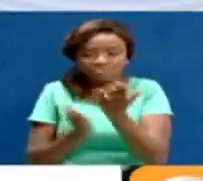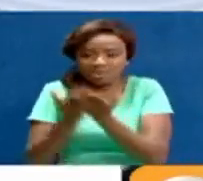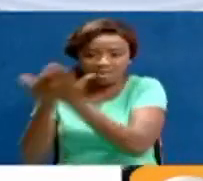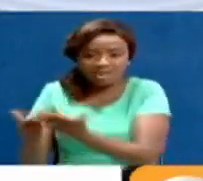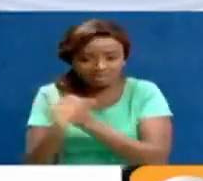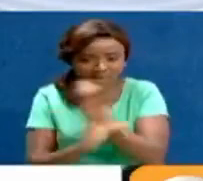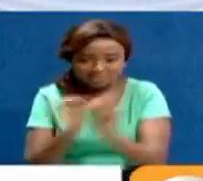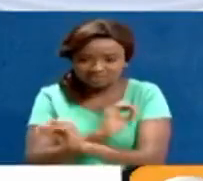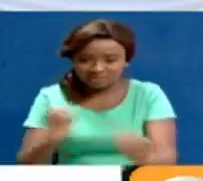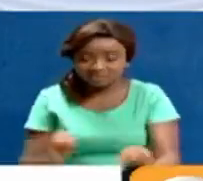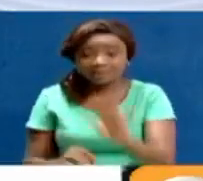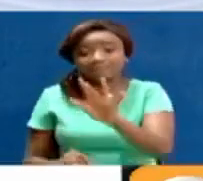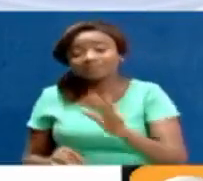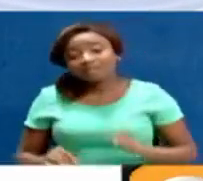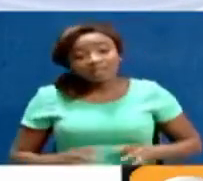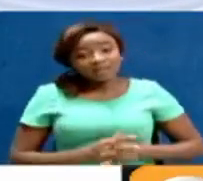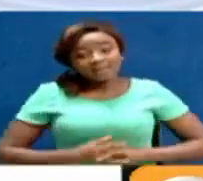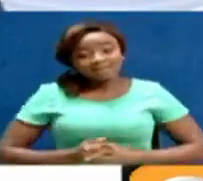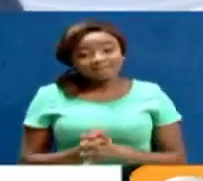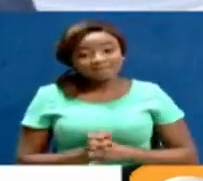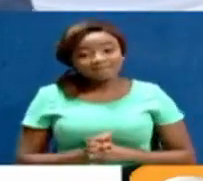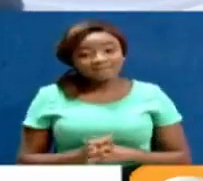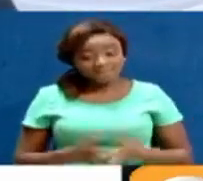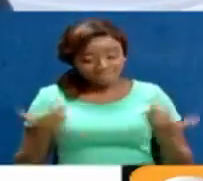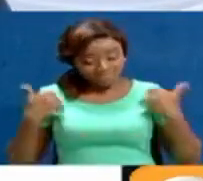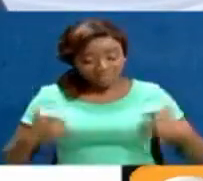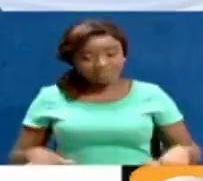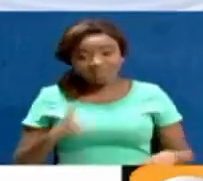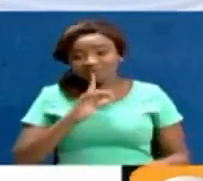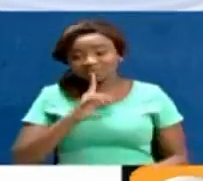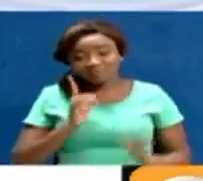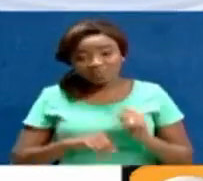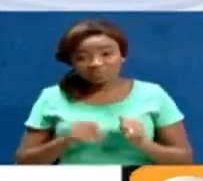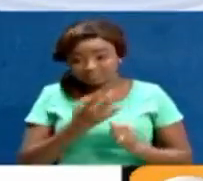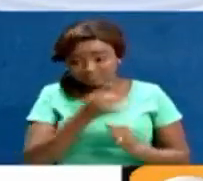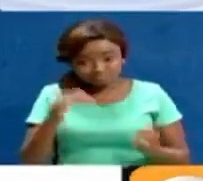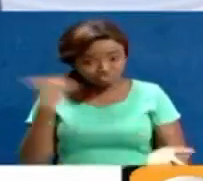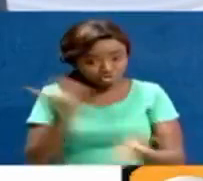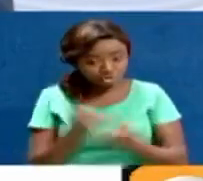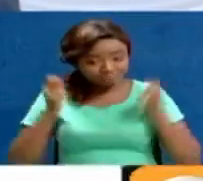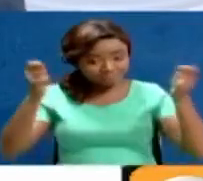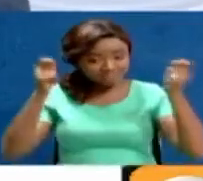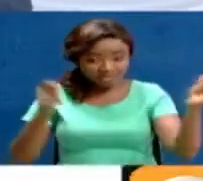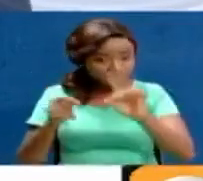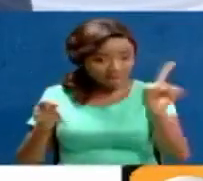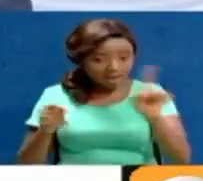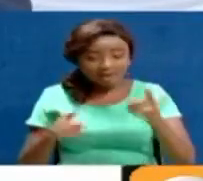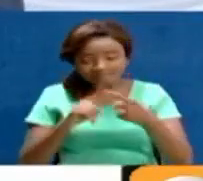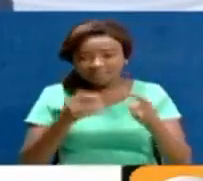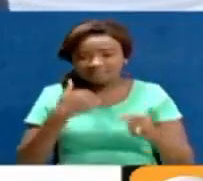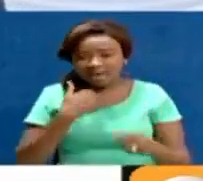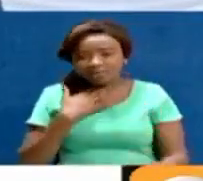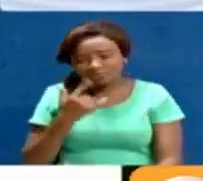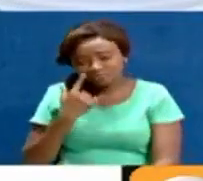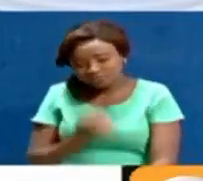to suffer is ourselves. And I am not telling you to call off the strike. There are reasons why you call it a strike.